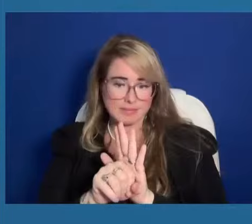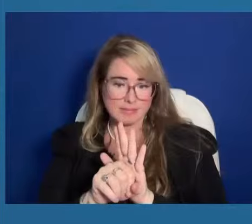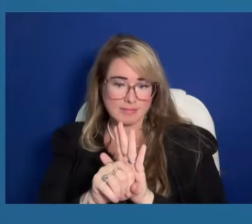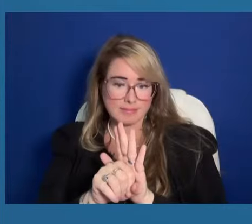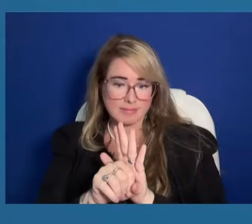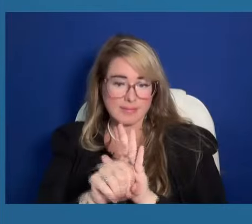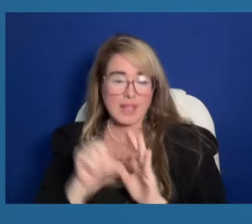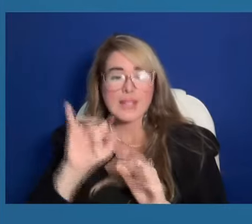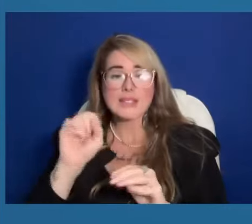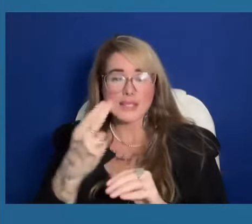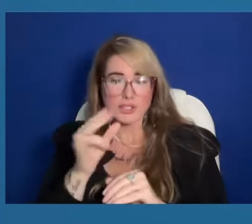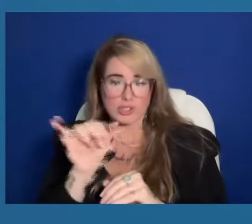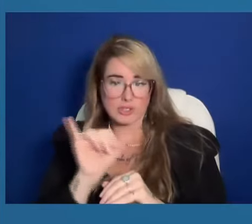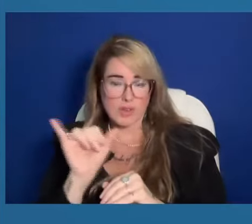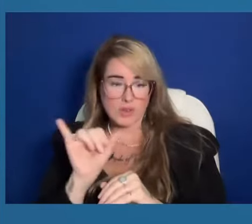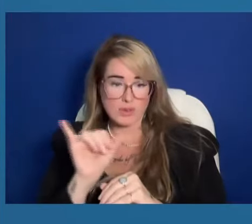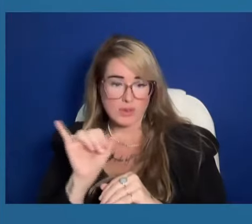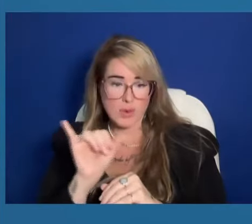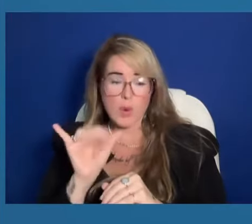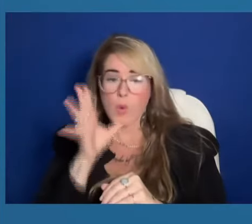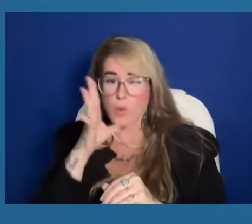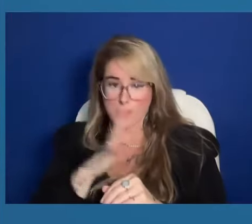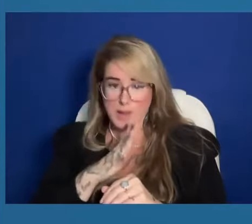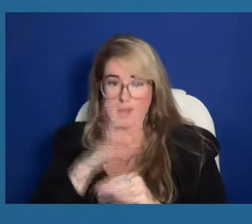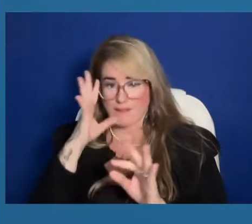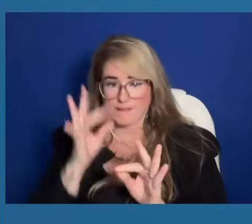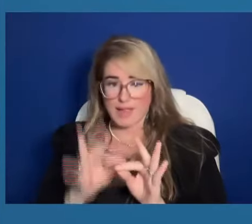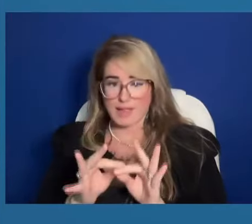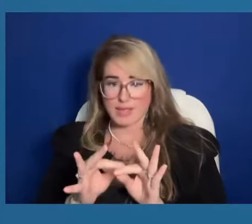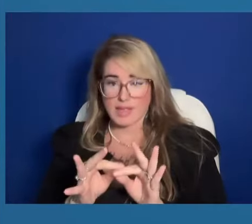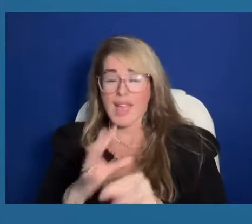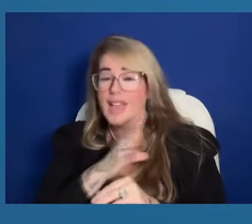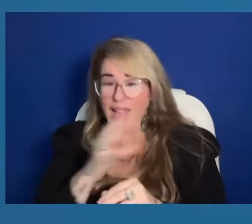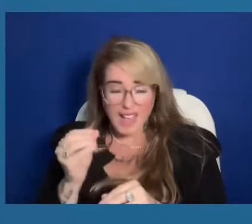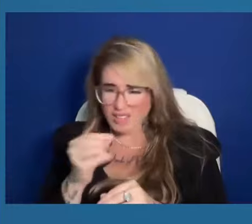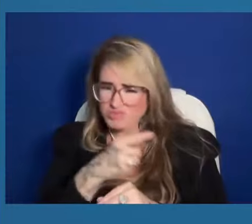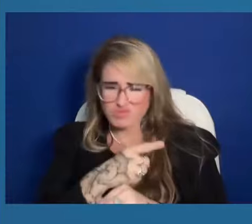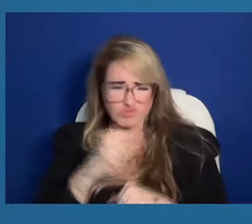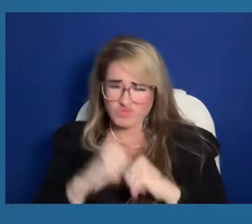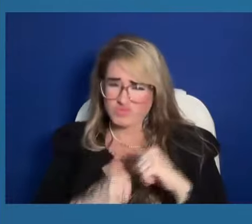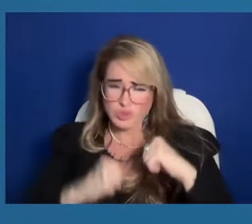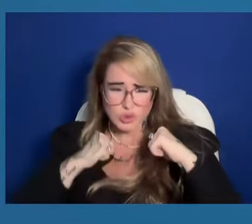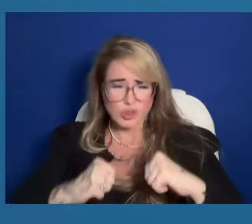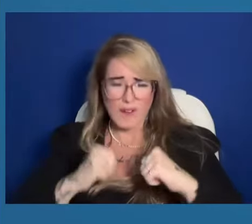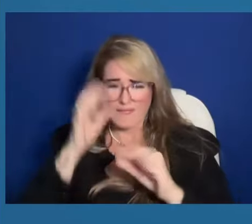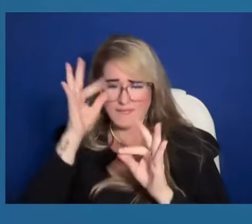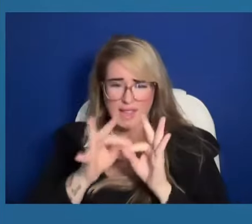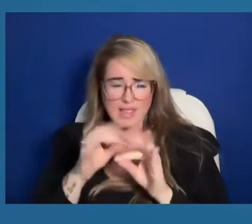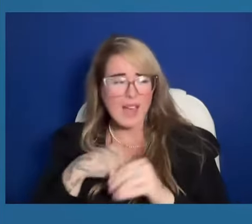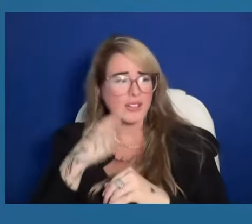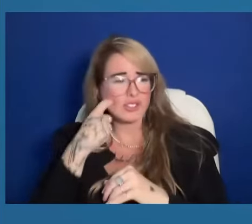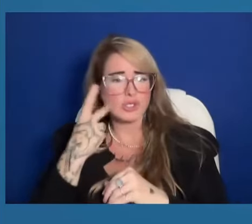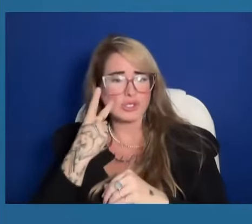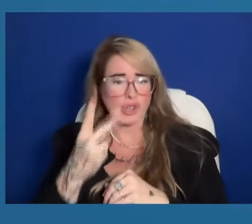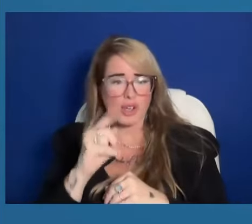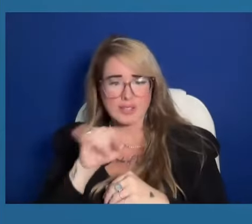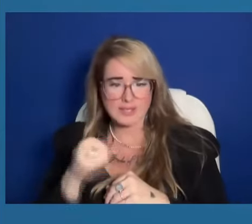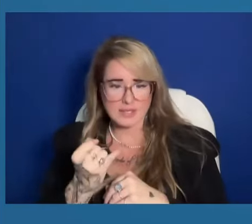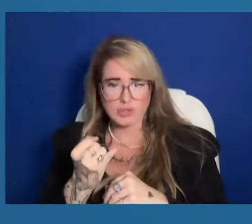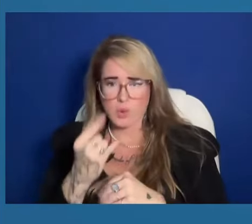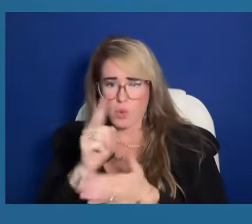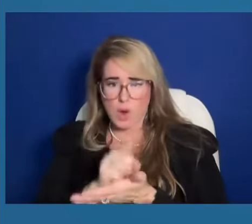Tish is also a woman of faith, an unshakable faith. I just saw Tish 1